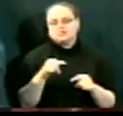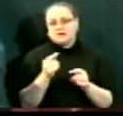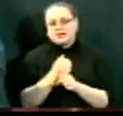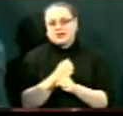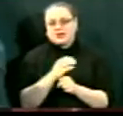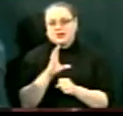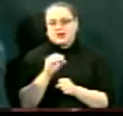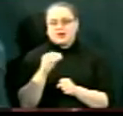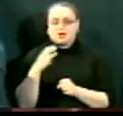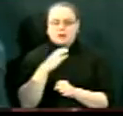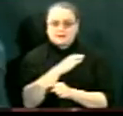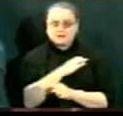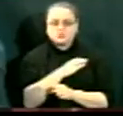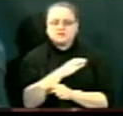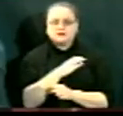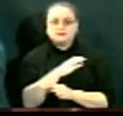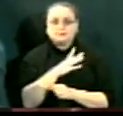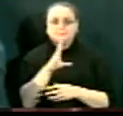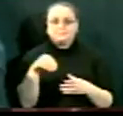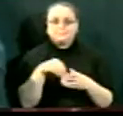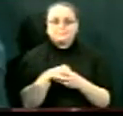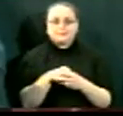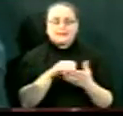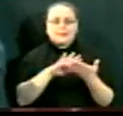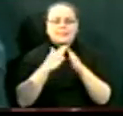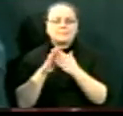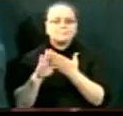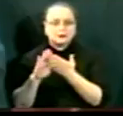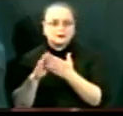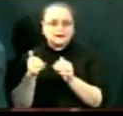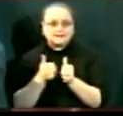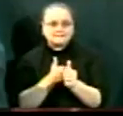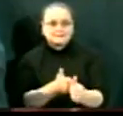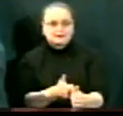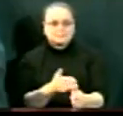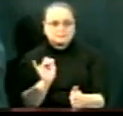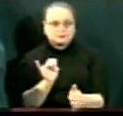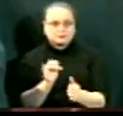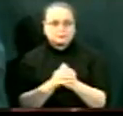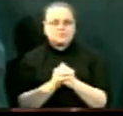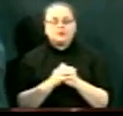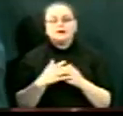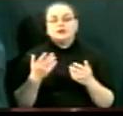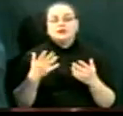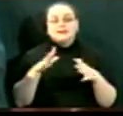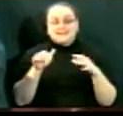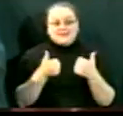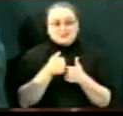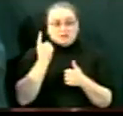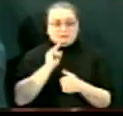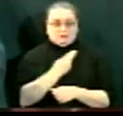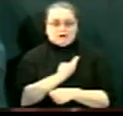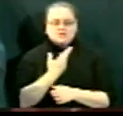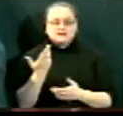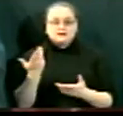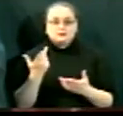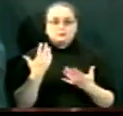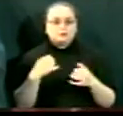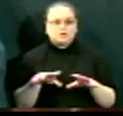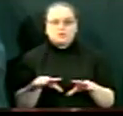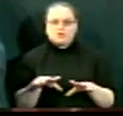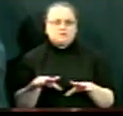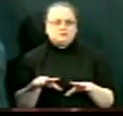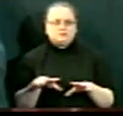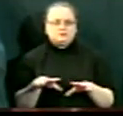county commission and the community behind us in this. This is a challenge for us, and we don't want it to